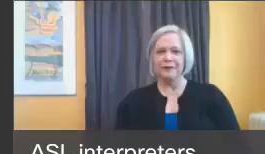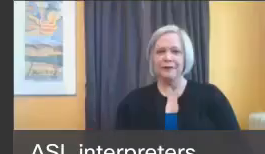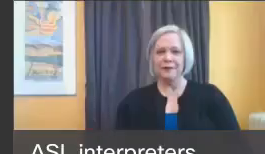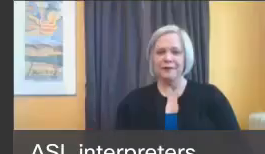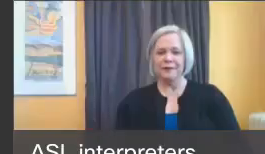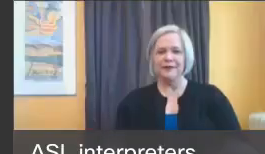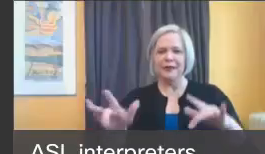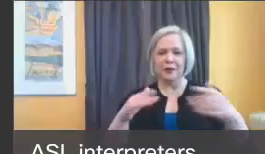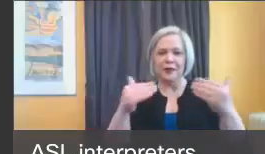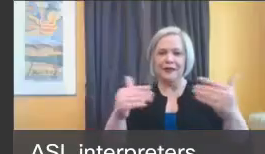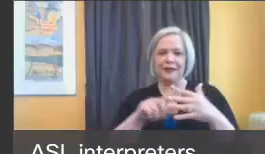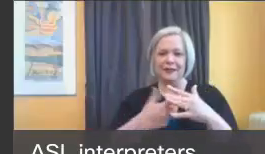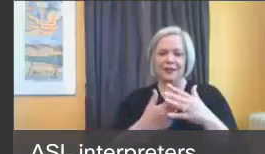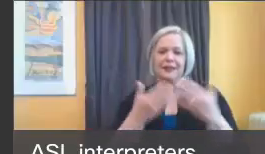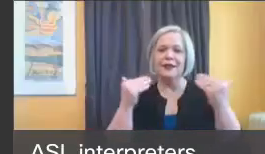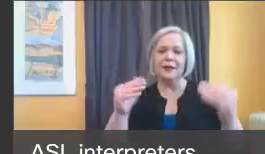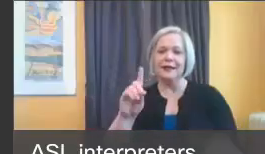And the recording has started. Go ahead, David.